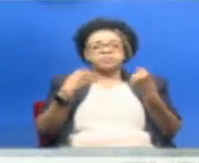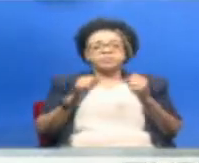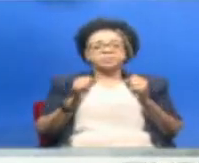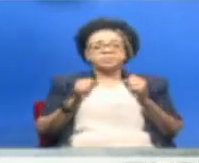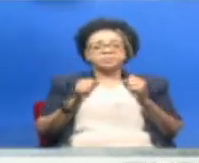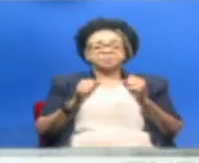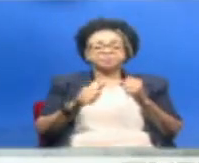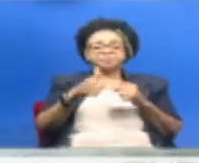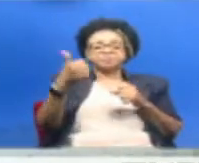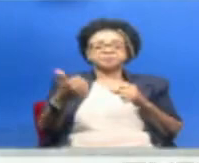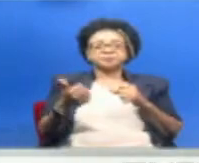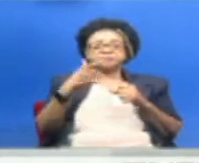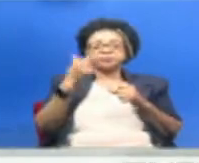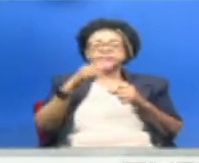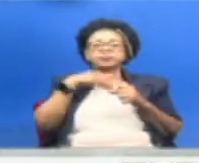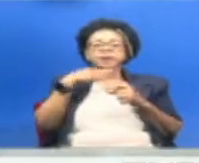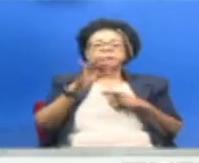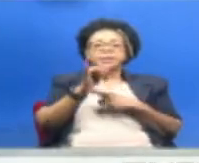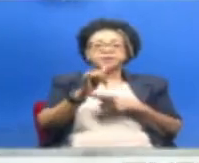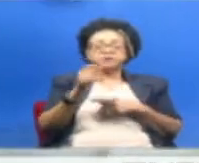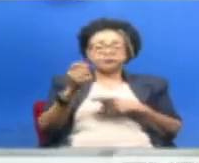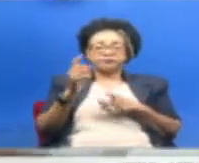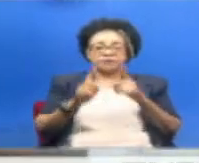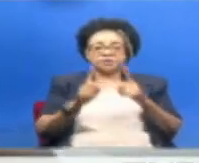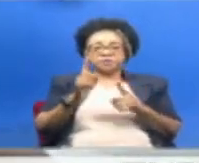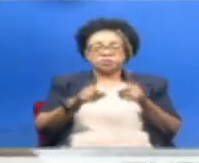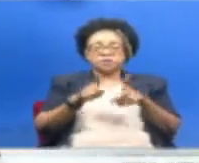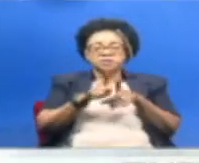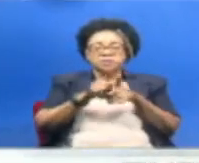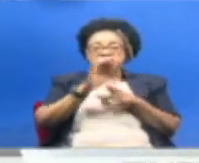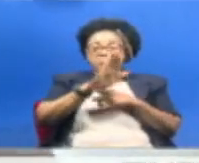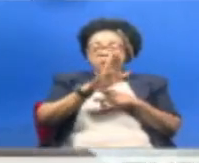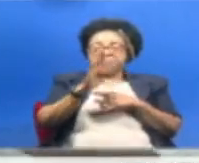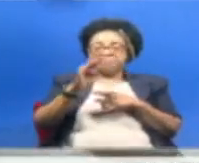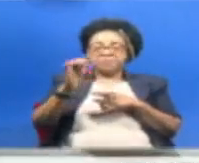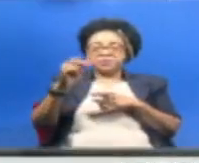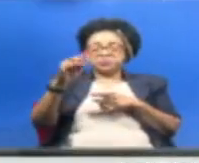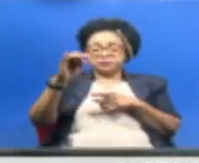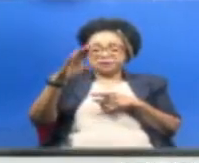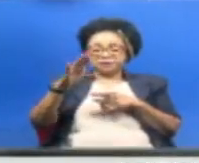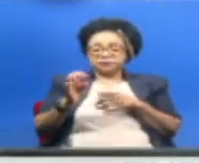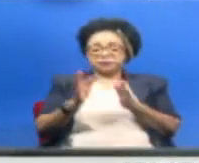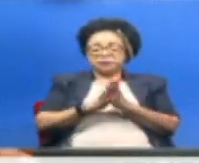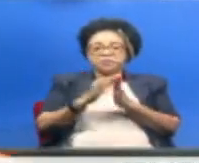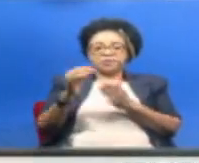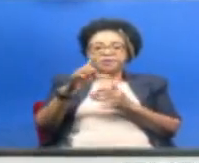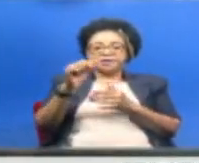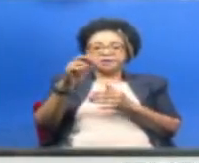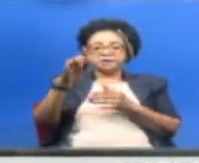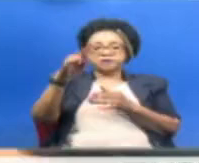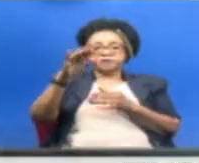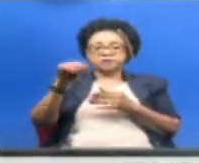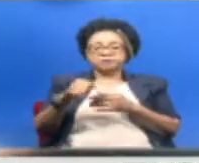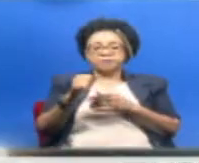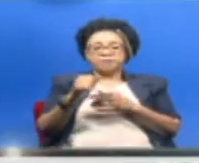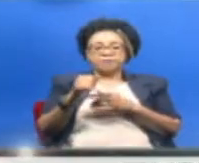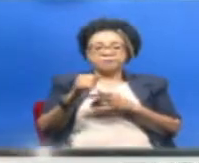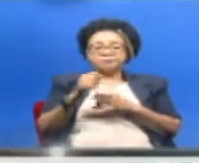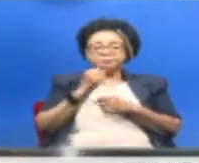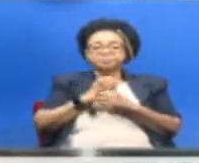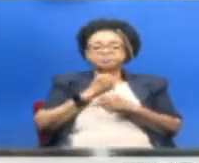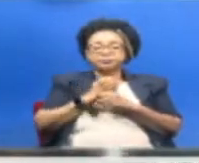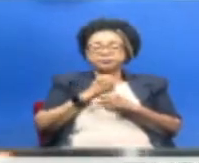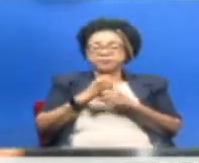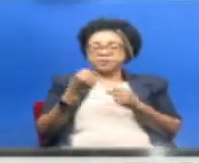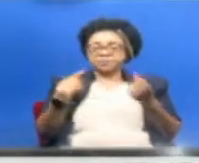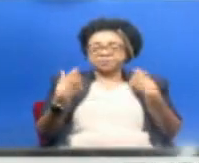Others who also died in the inferno were his sister Beatrice and Gladys Tanui. He was working at a tea